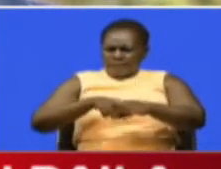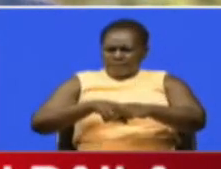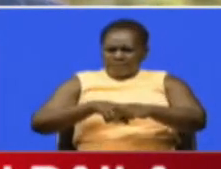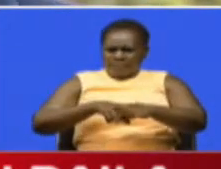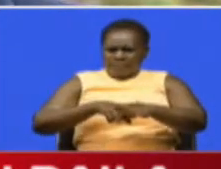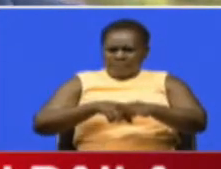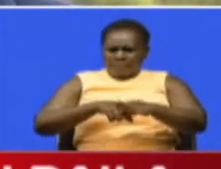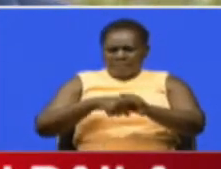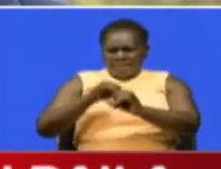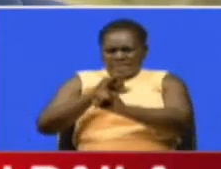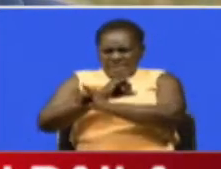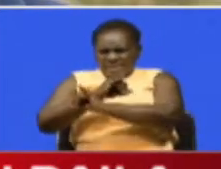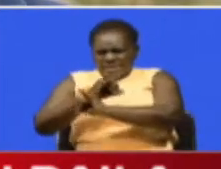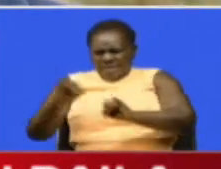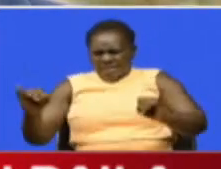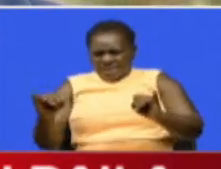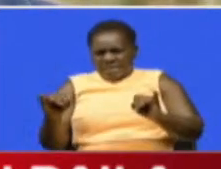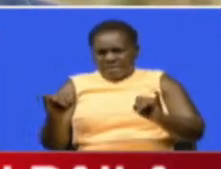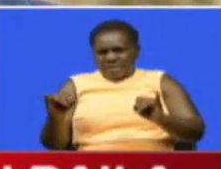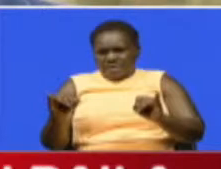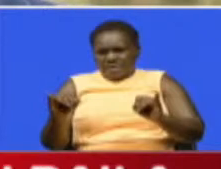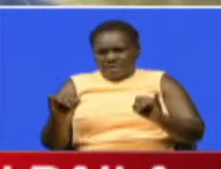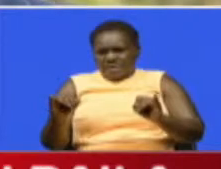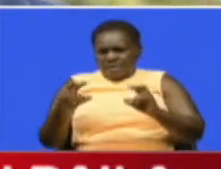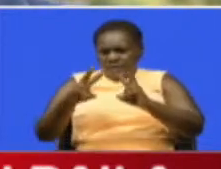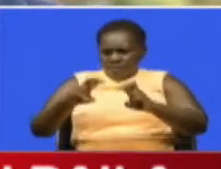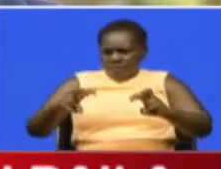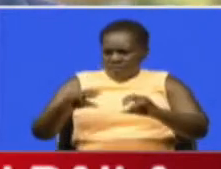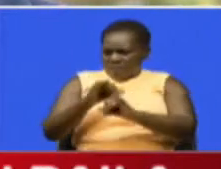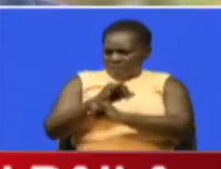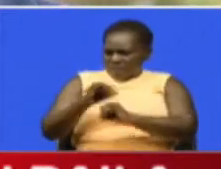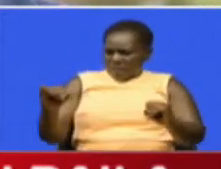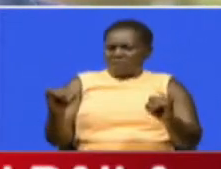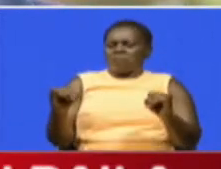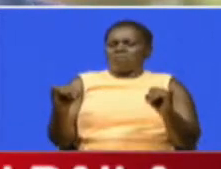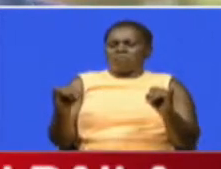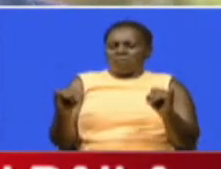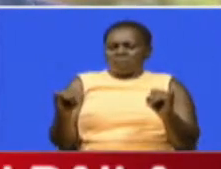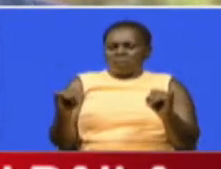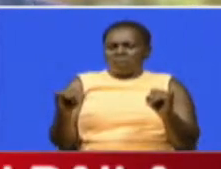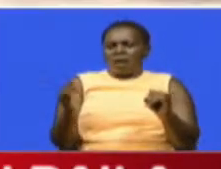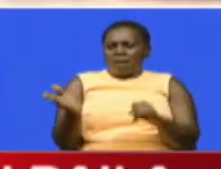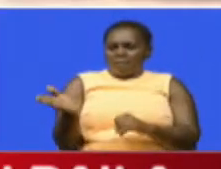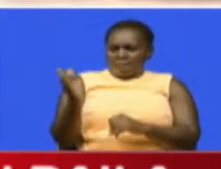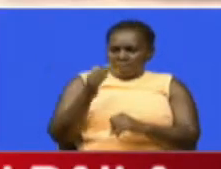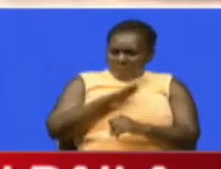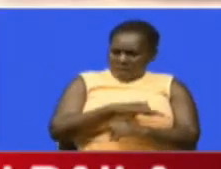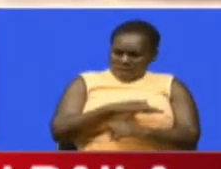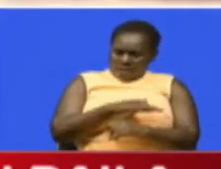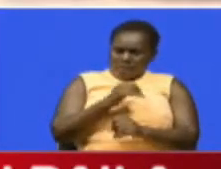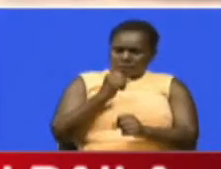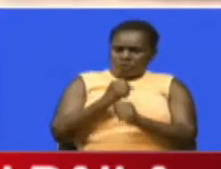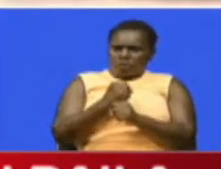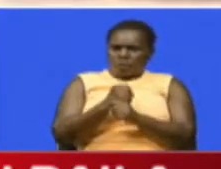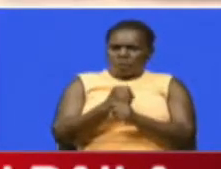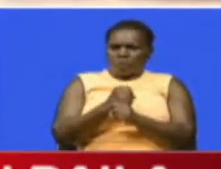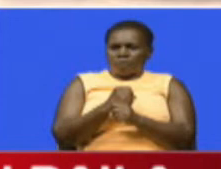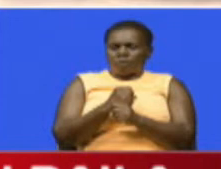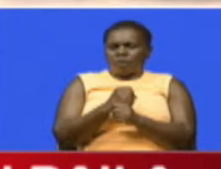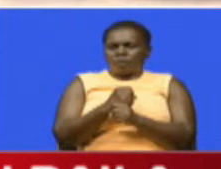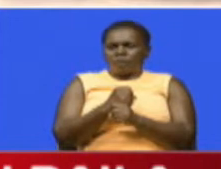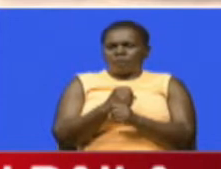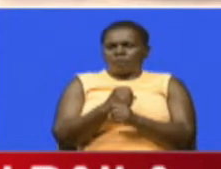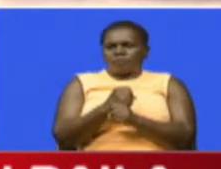were exonerated by the investigations, then they asked them to come back. All right. And they reported